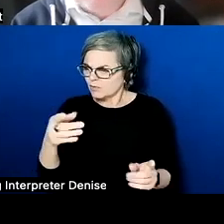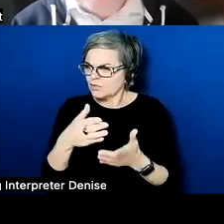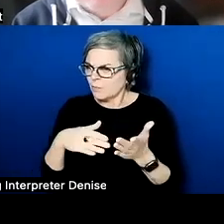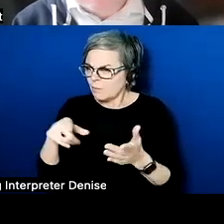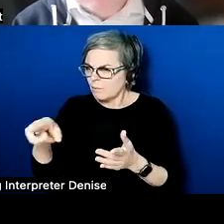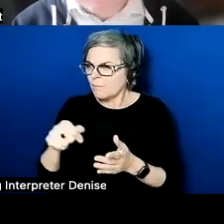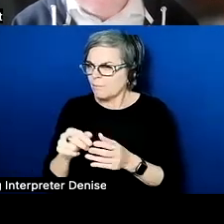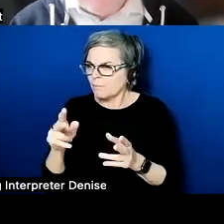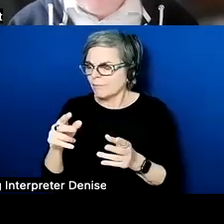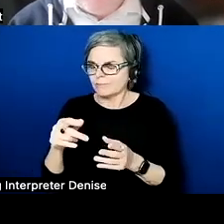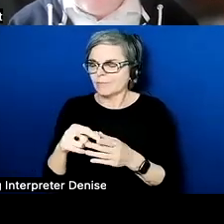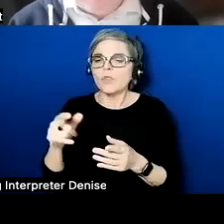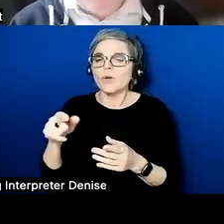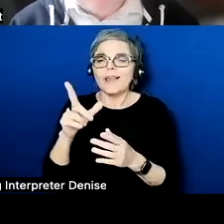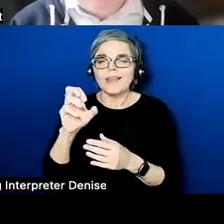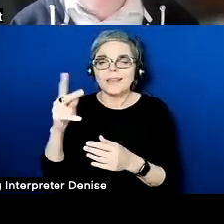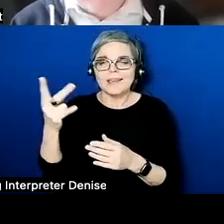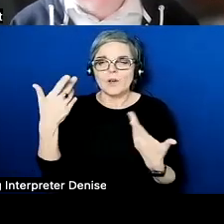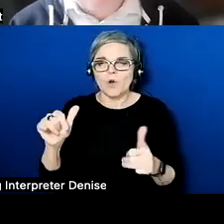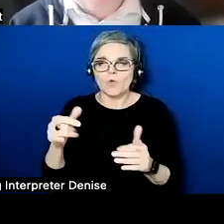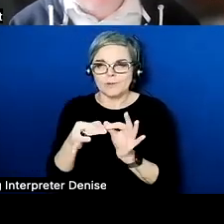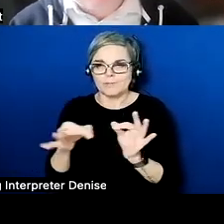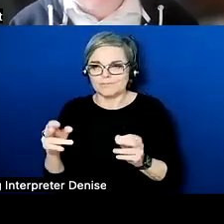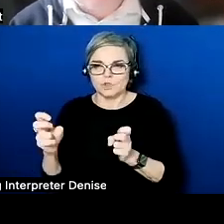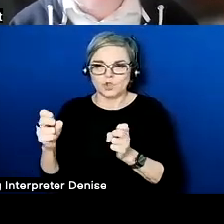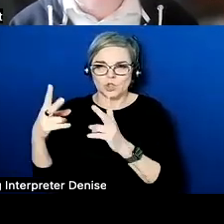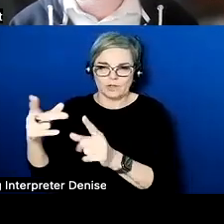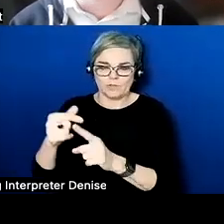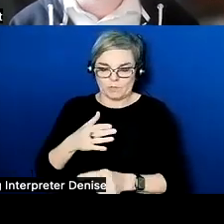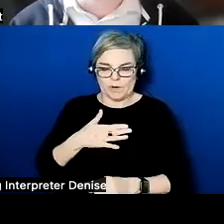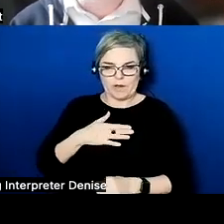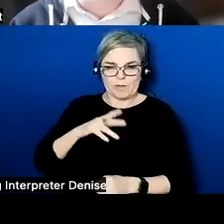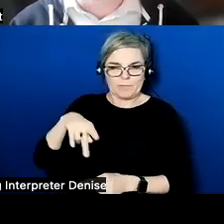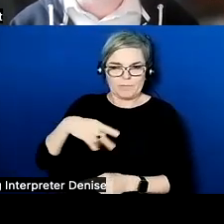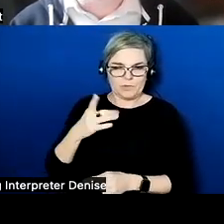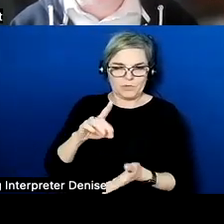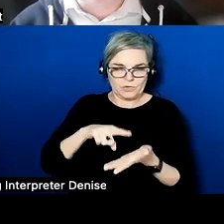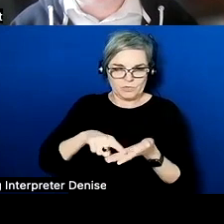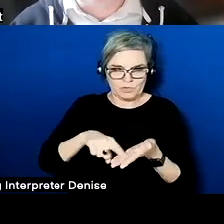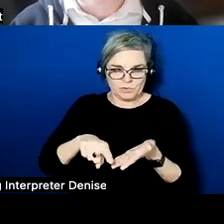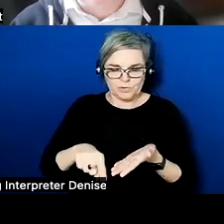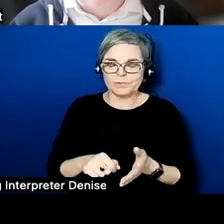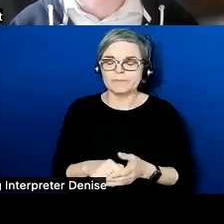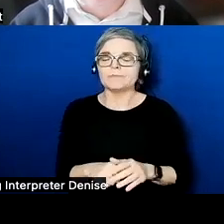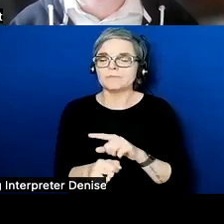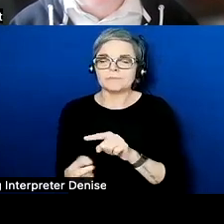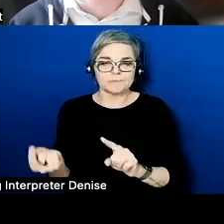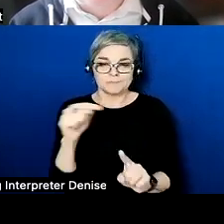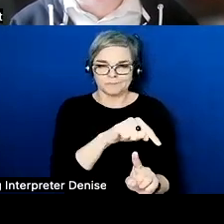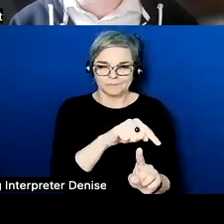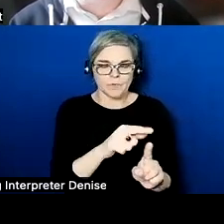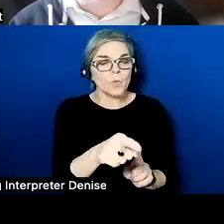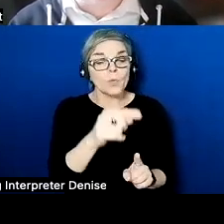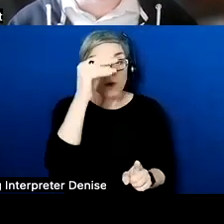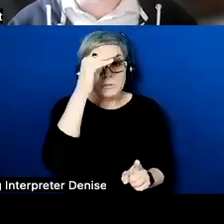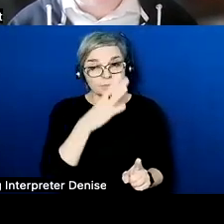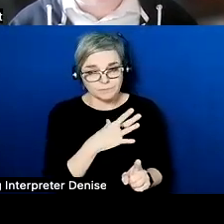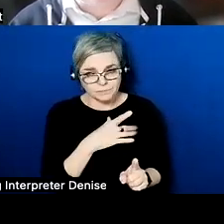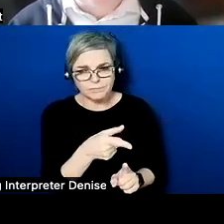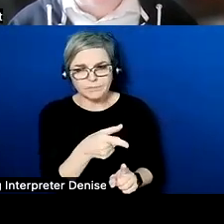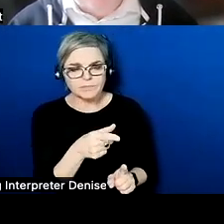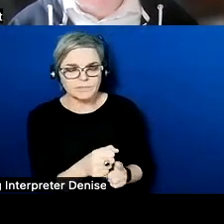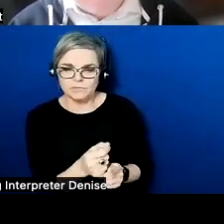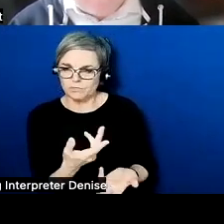and the research. But one of the young men that I worked alongside and learned an enormous